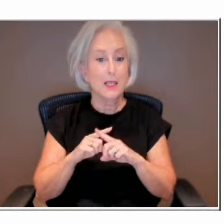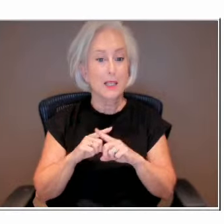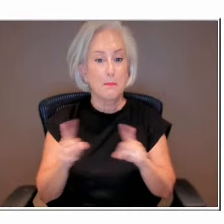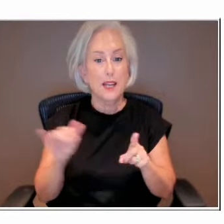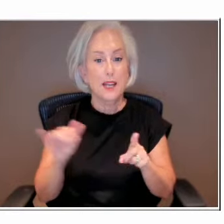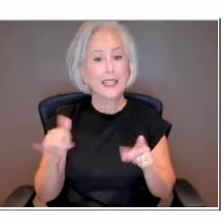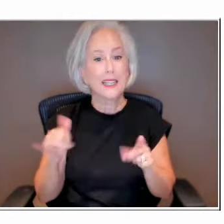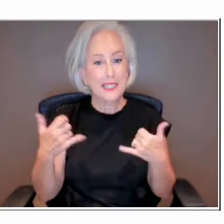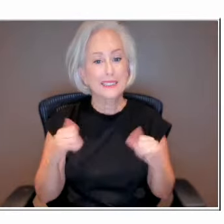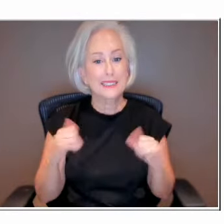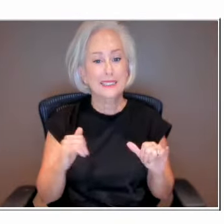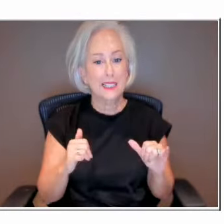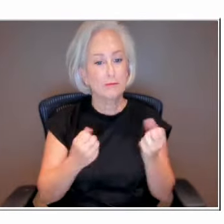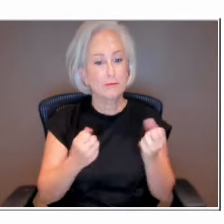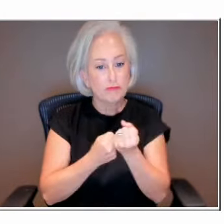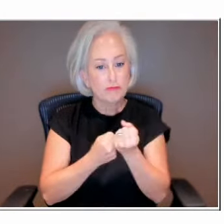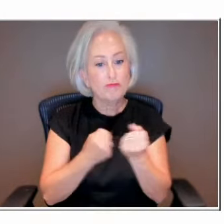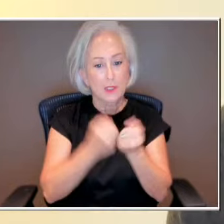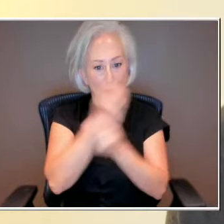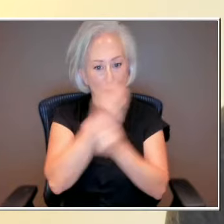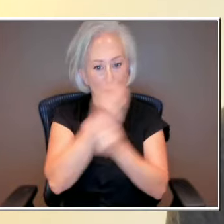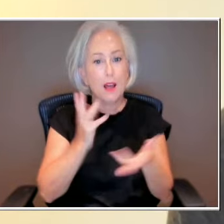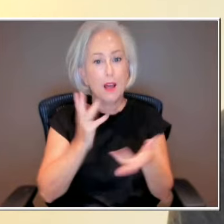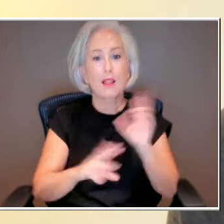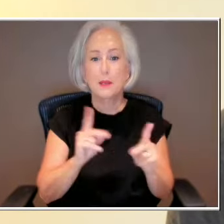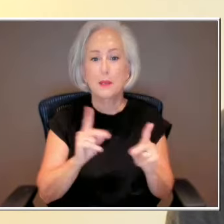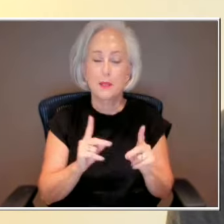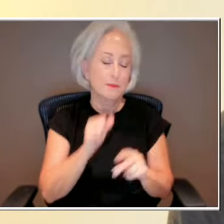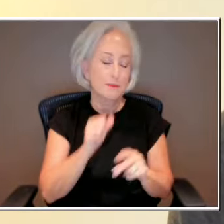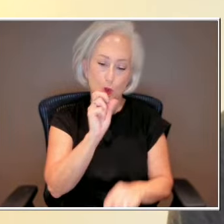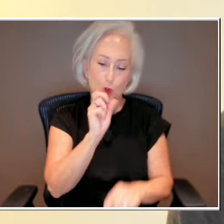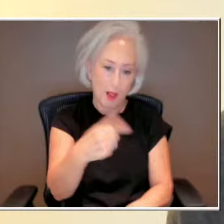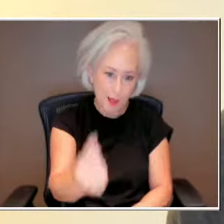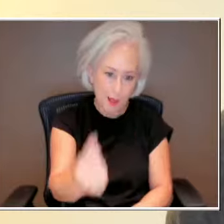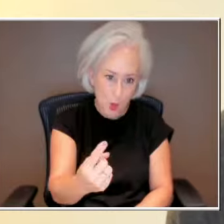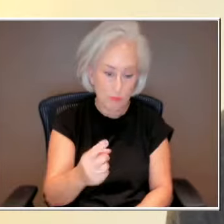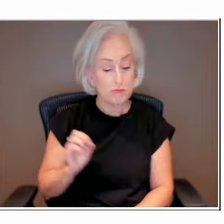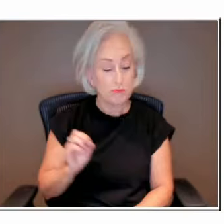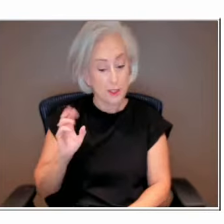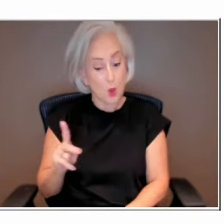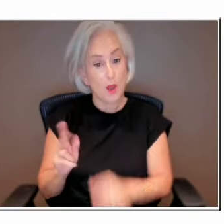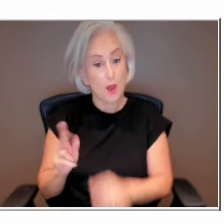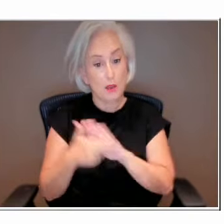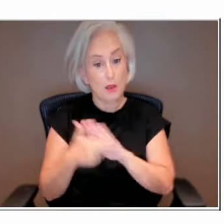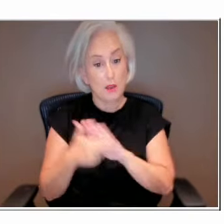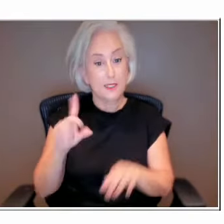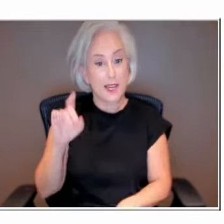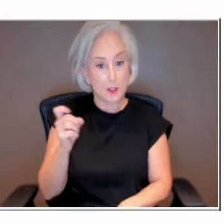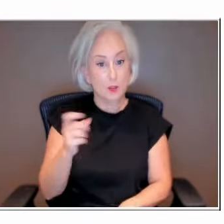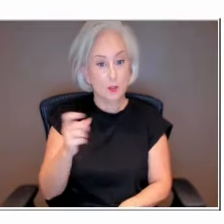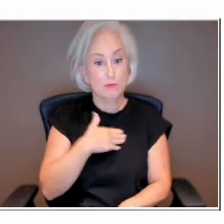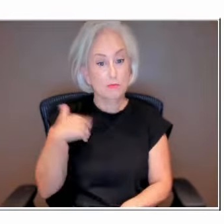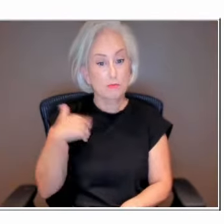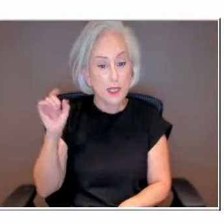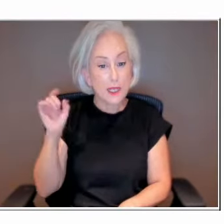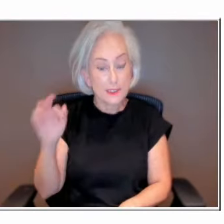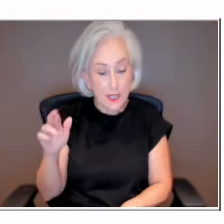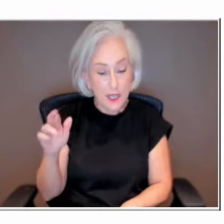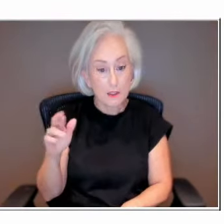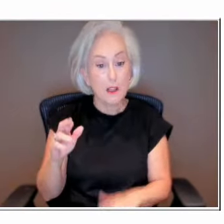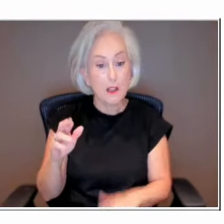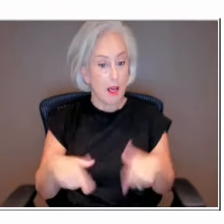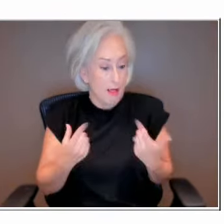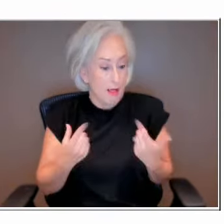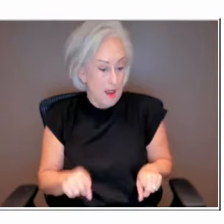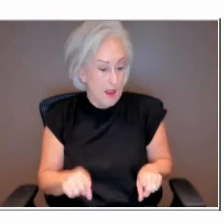It is okay to be diagnosed with breast cancer. Things happen, life happens and stuff. What you do with that is what is going to define